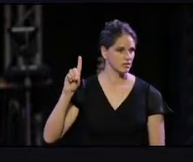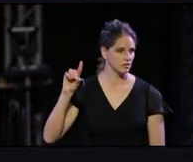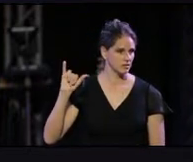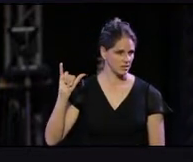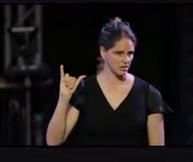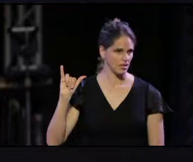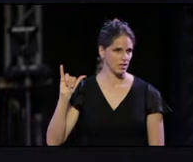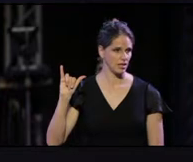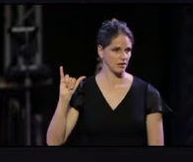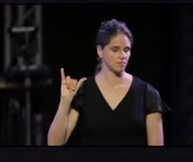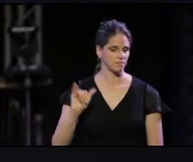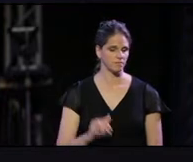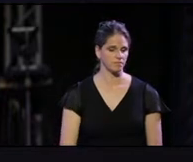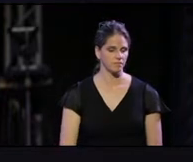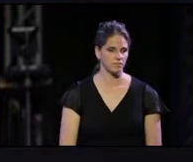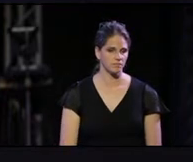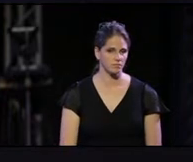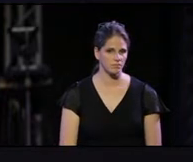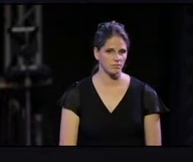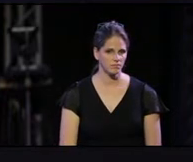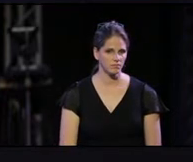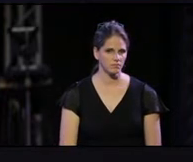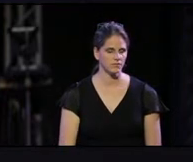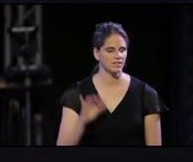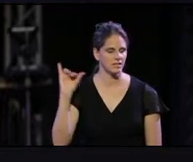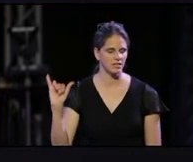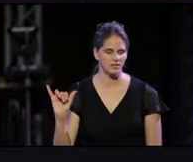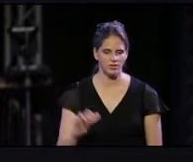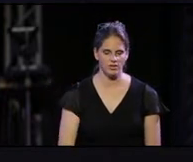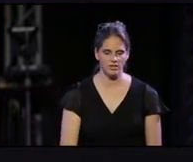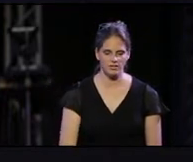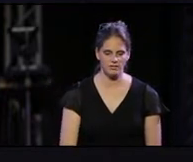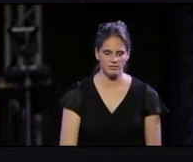as the disciple Jesus loved.